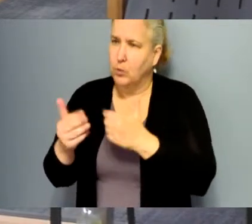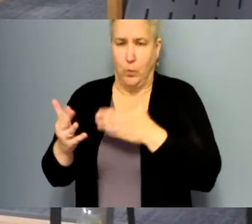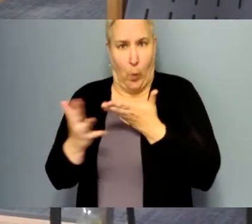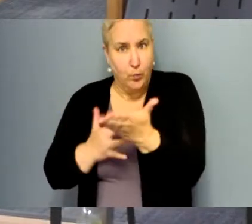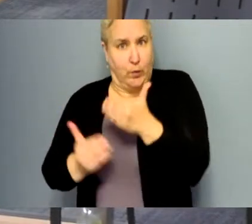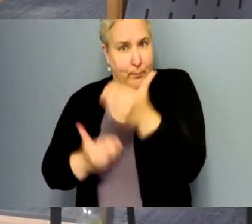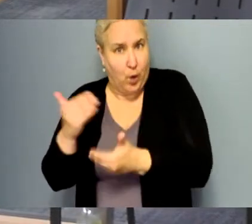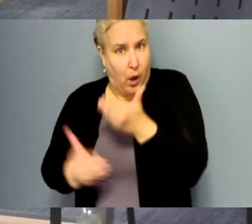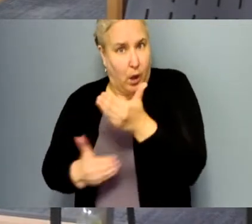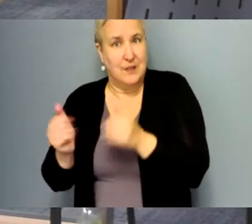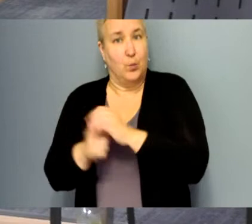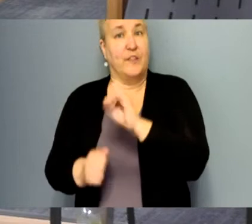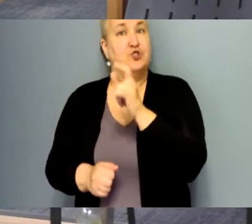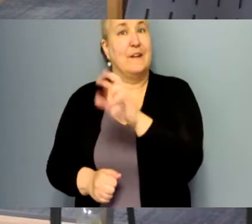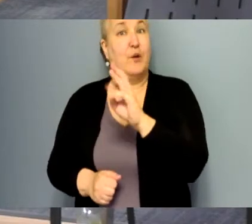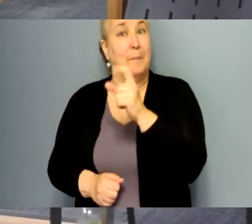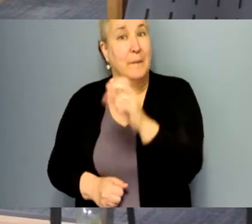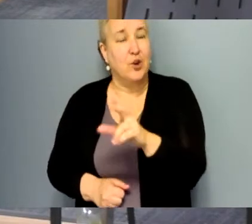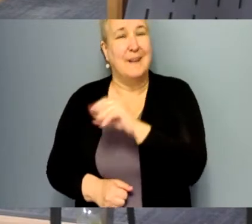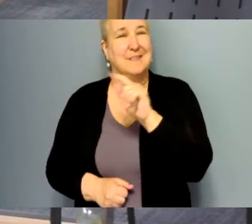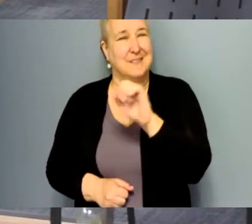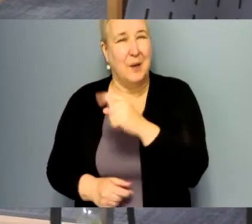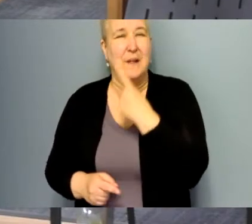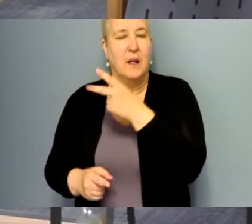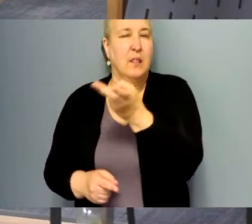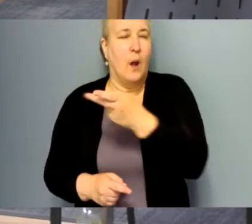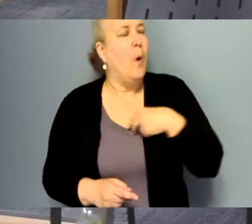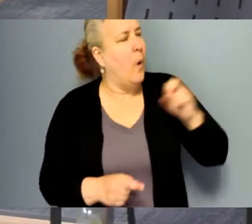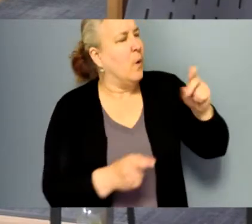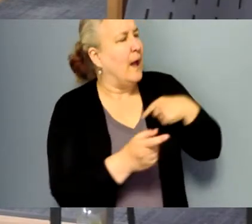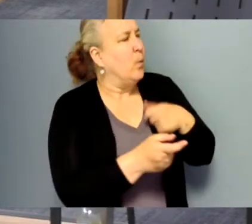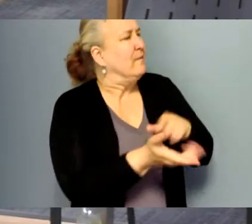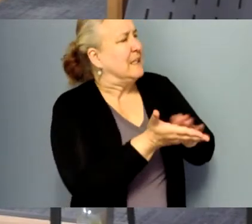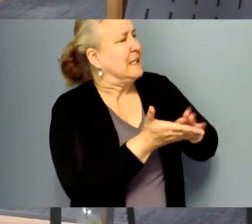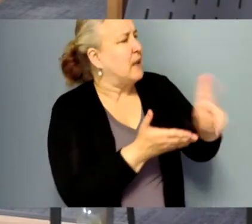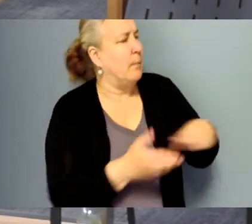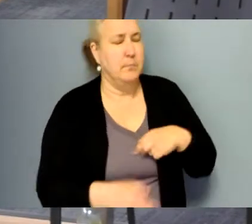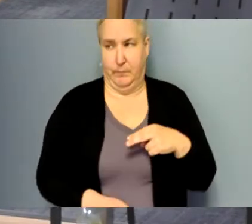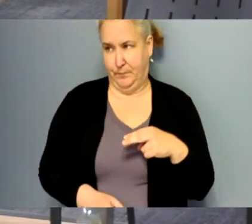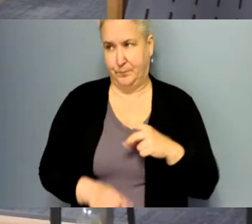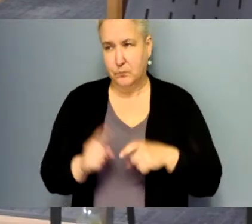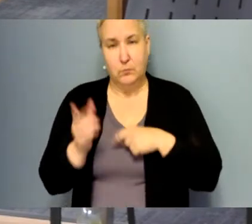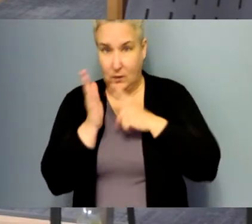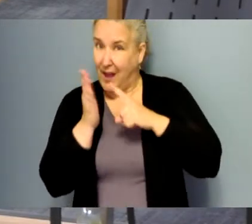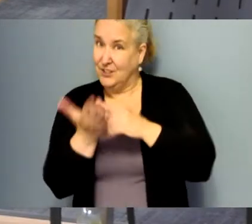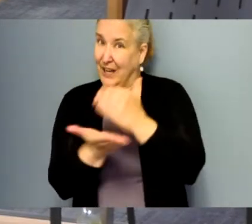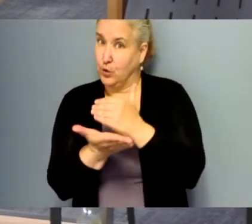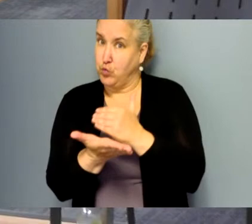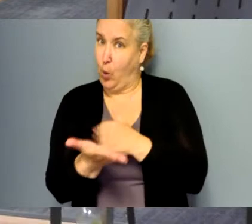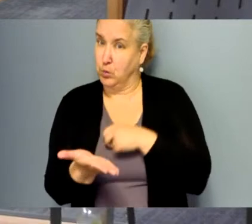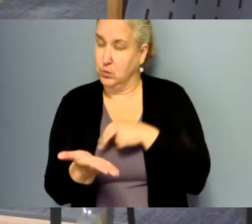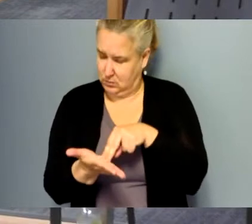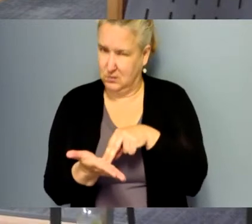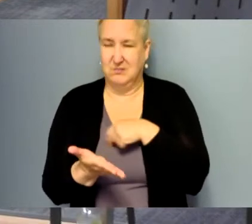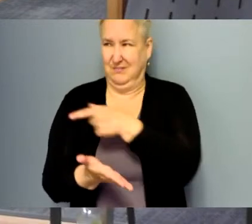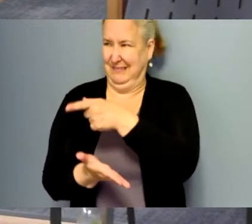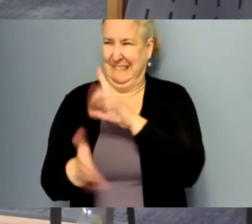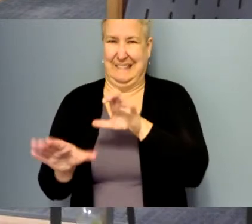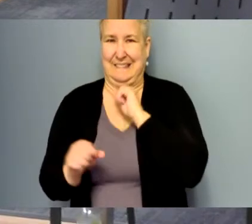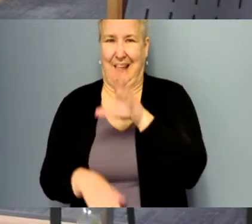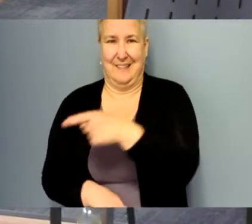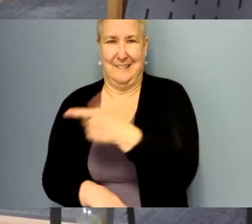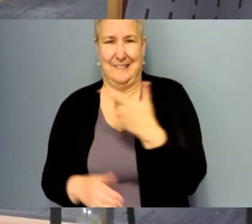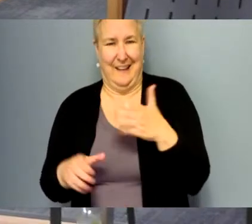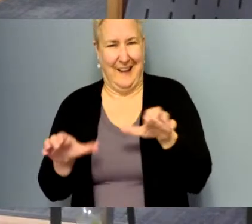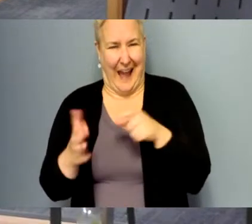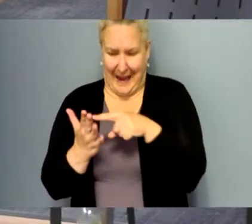process. But Jennifer Miller and Tom, they're like, okay, we clean it up. But I checked the rolls. I pulled on the data. They haven't done anything. They're still